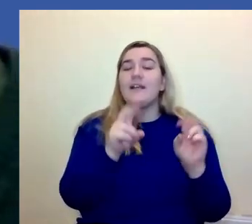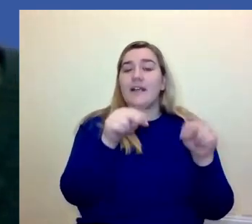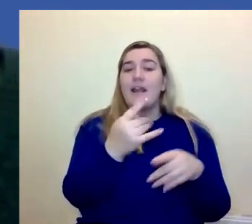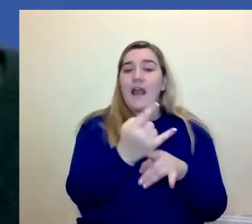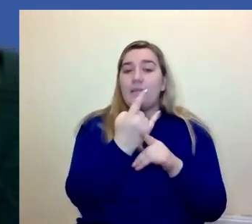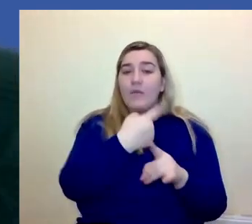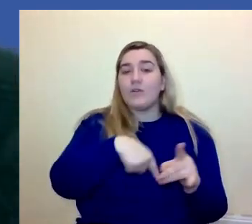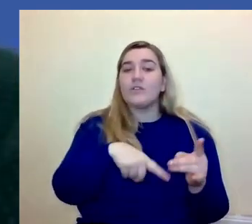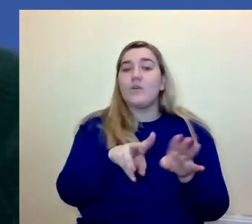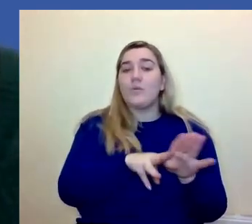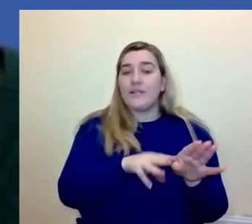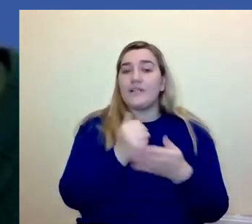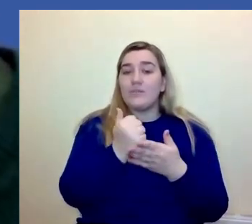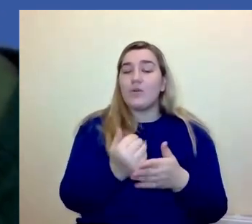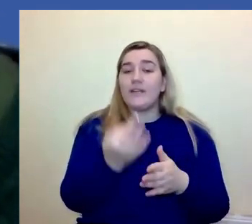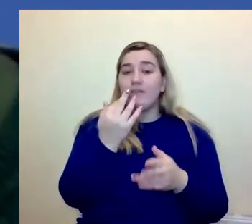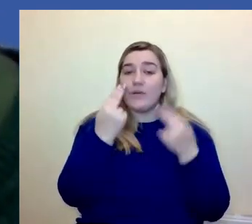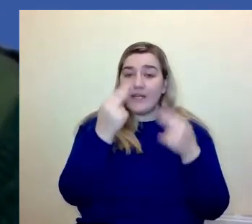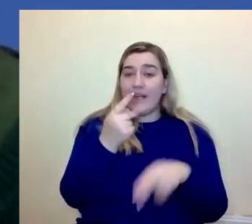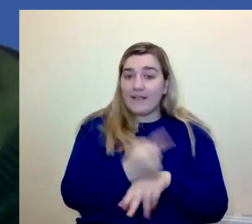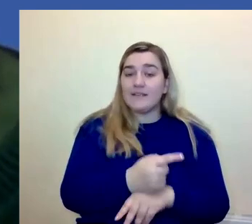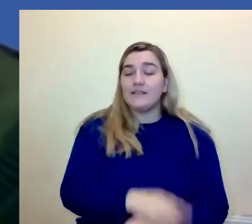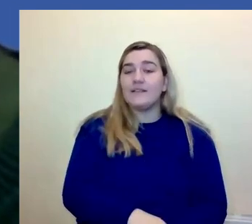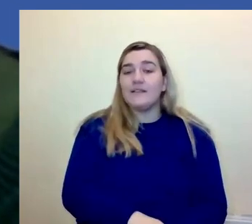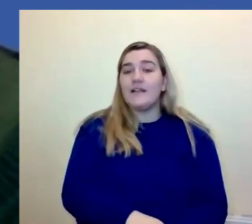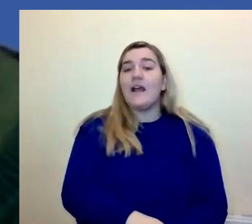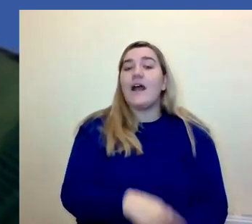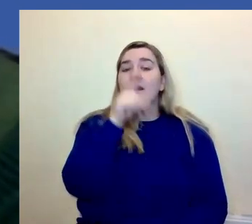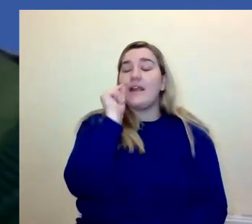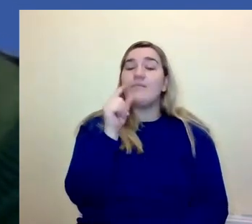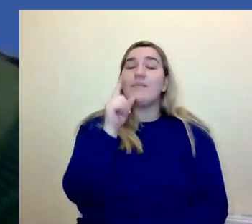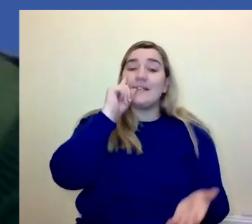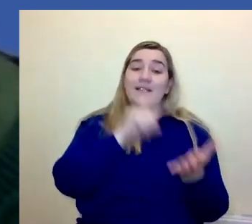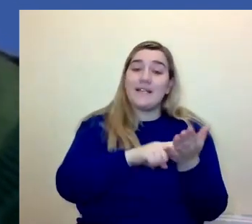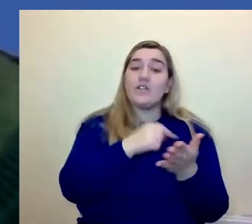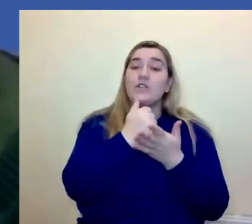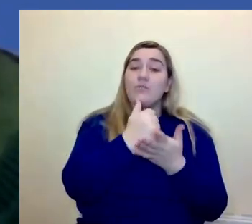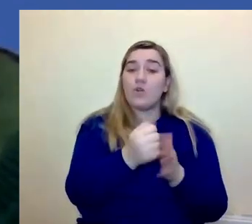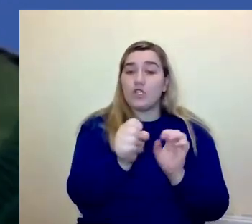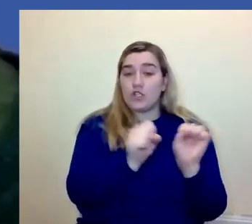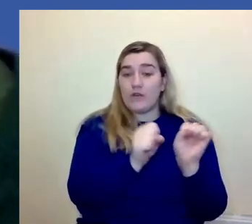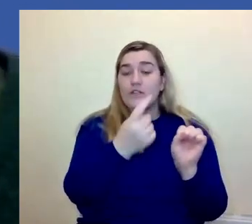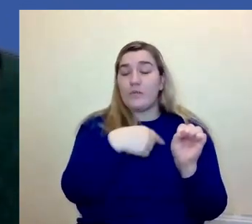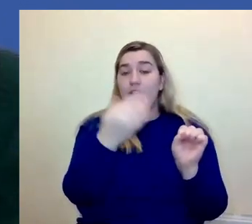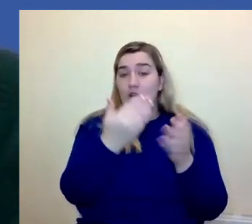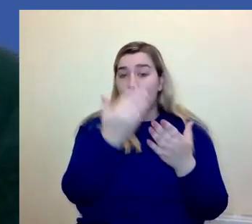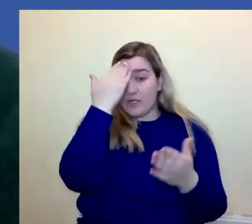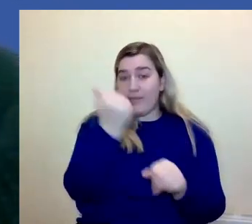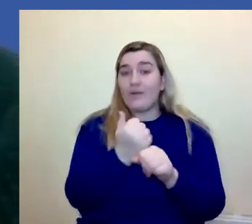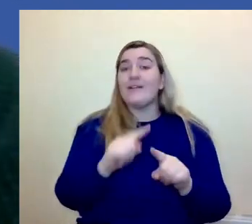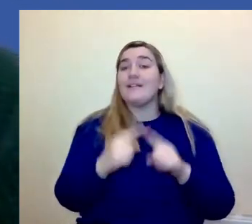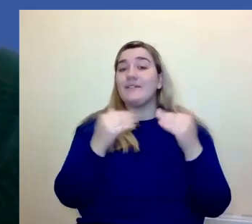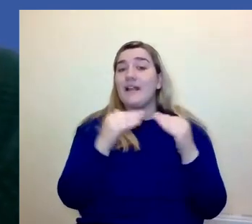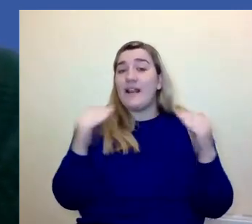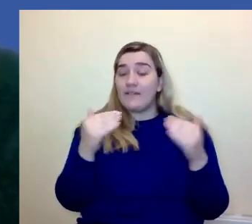support if we need it in our future. And it's called the Decision Support Service. And we learned about the levels of support and the work